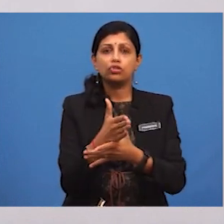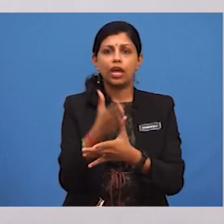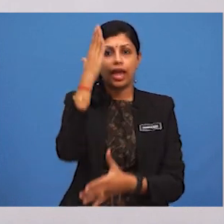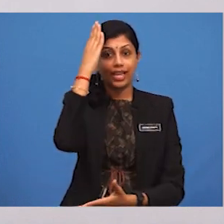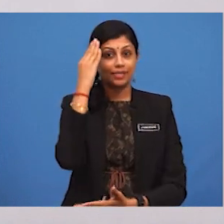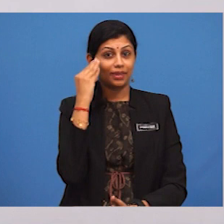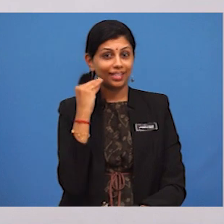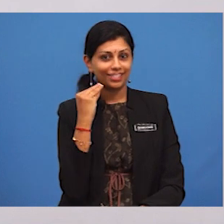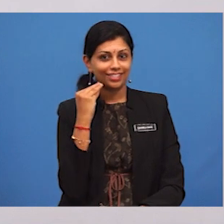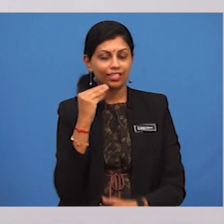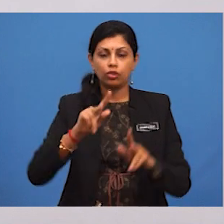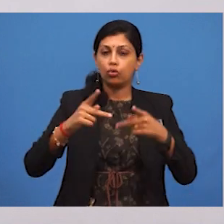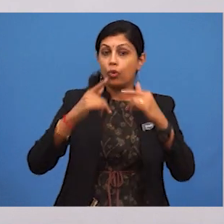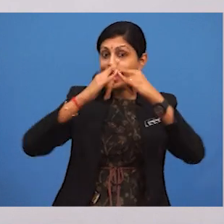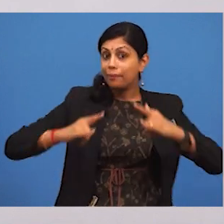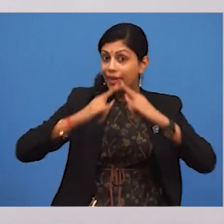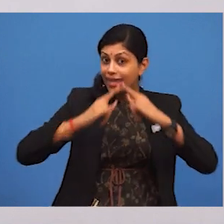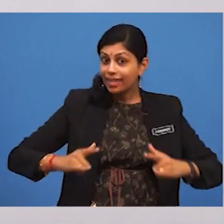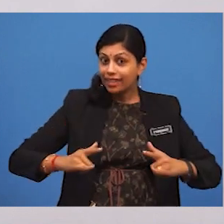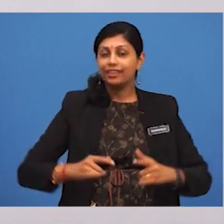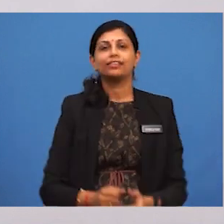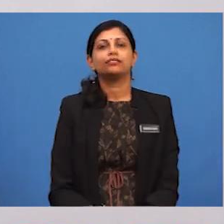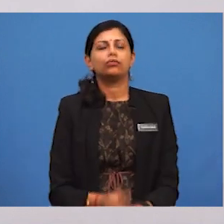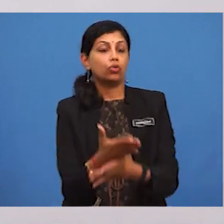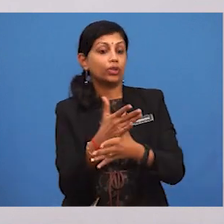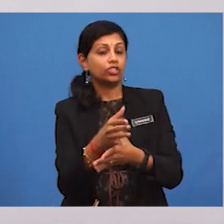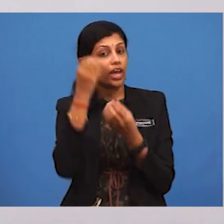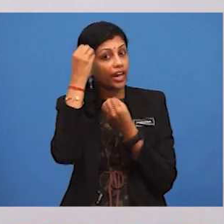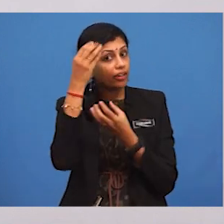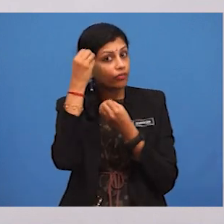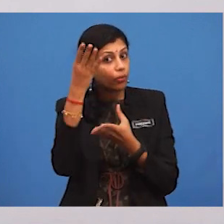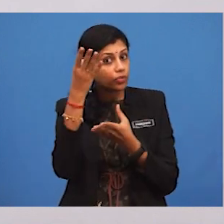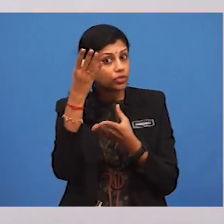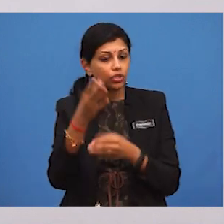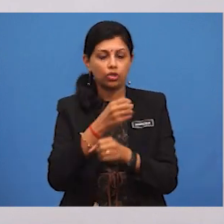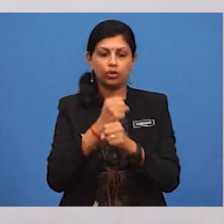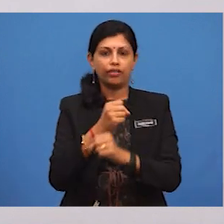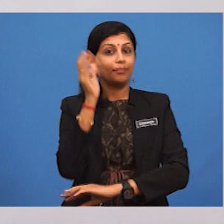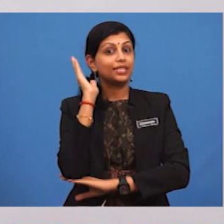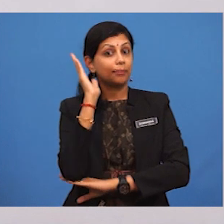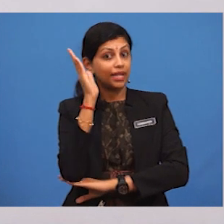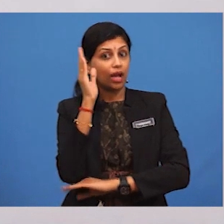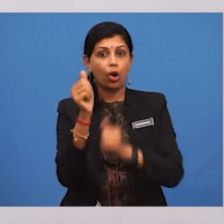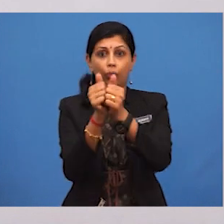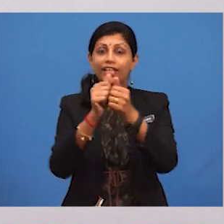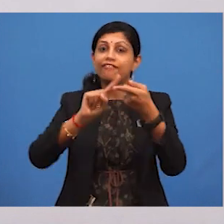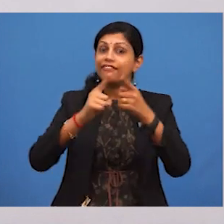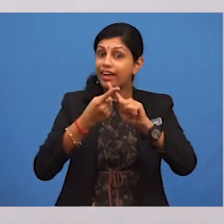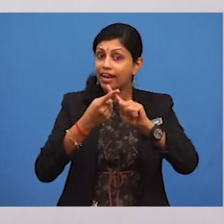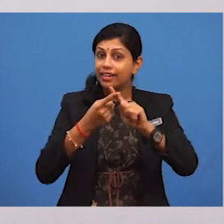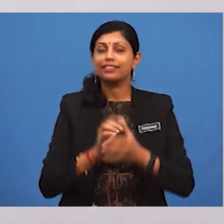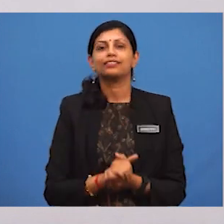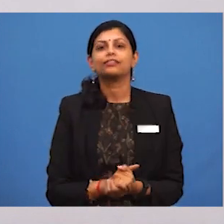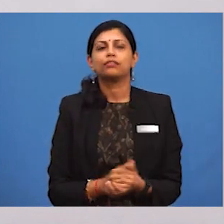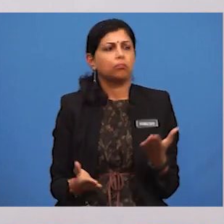experiences, like when you go on a camping trip or share information gained at a seminar with a friend, sometimes